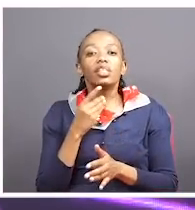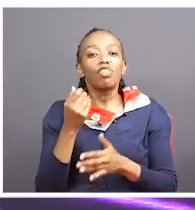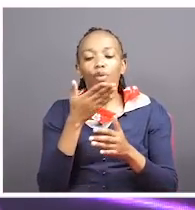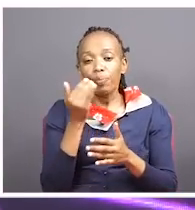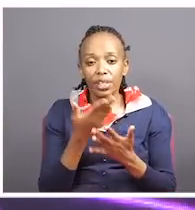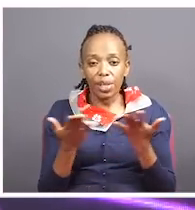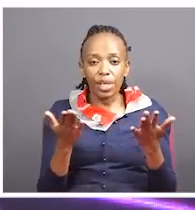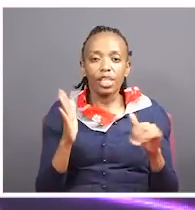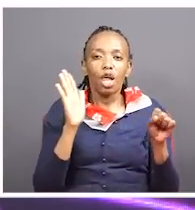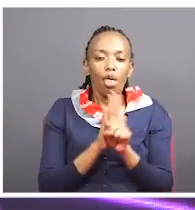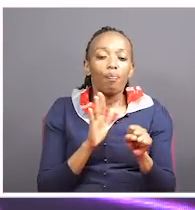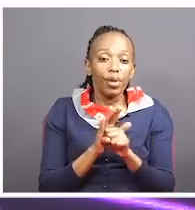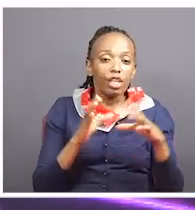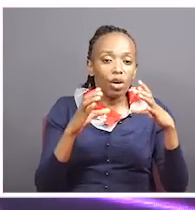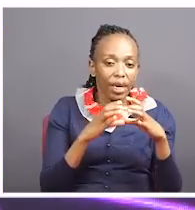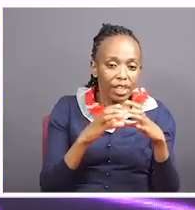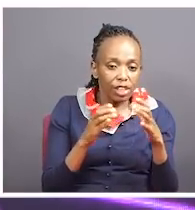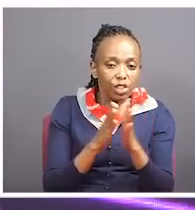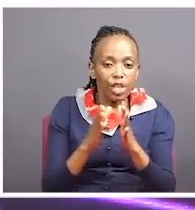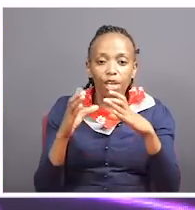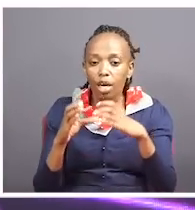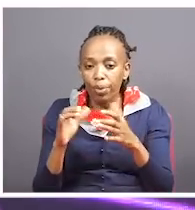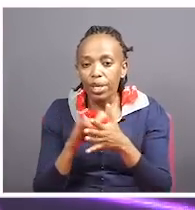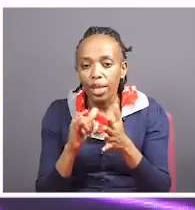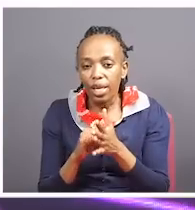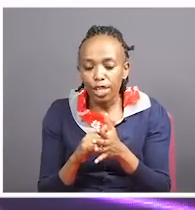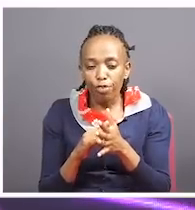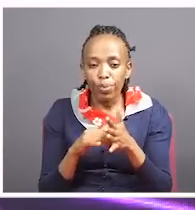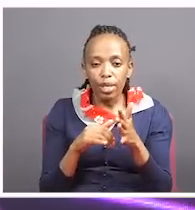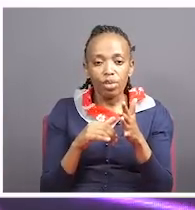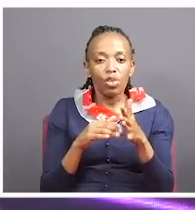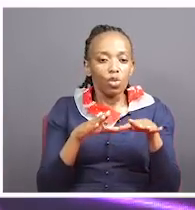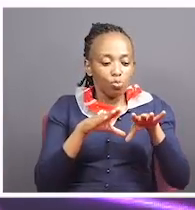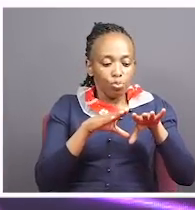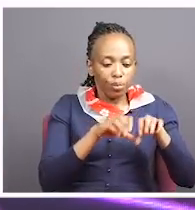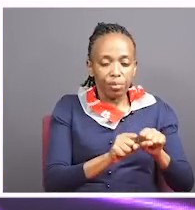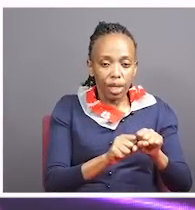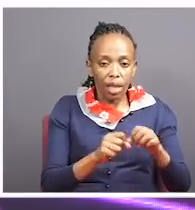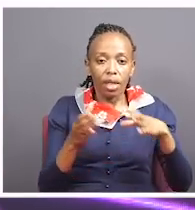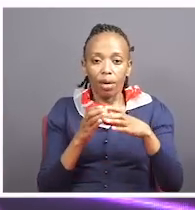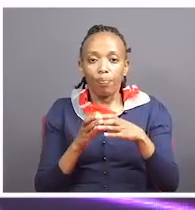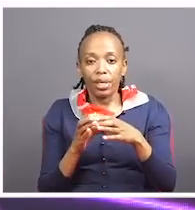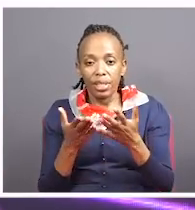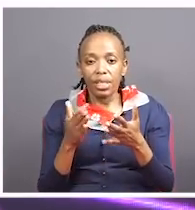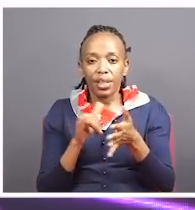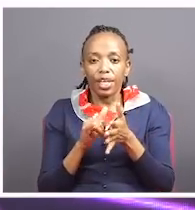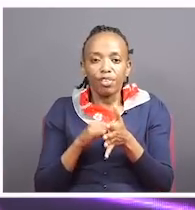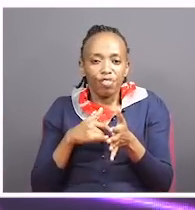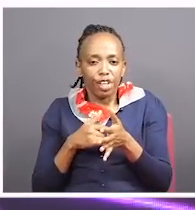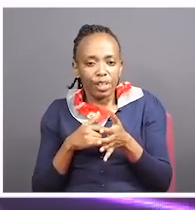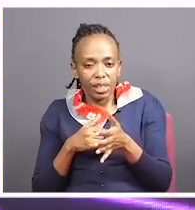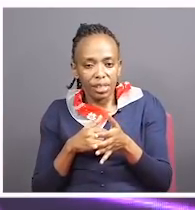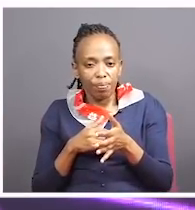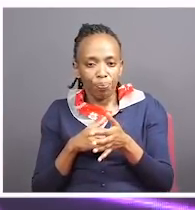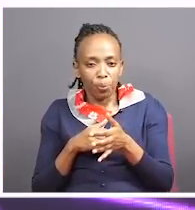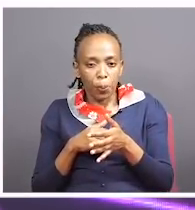for better things. Many organizations and companies that have been overtaken are those companies and organizations that